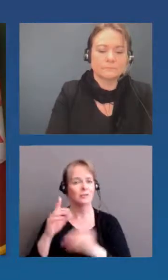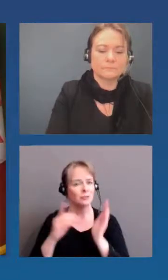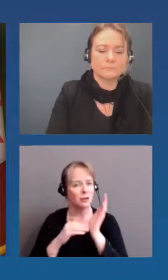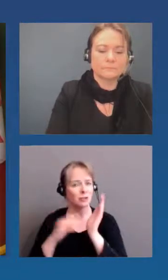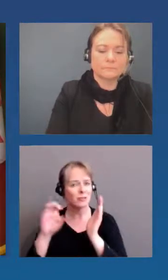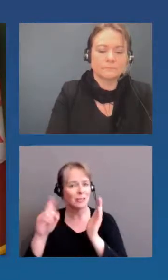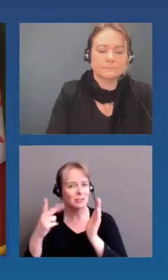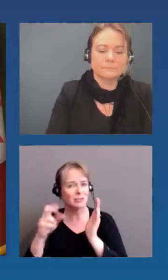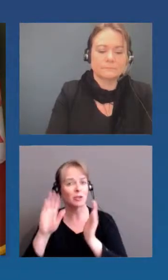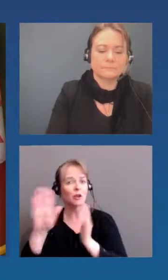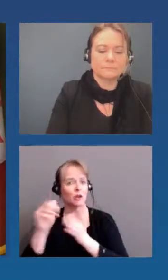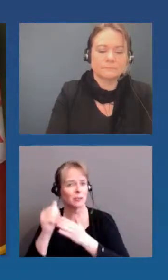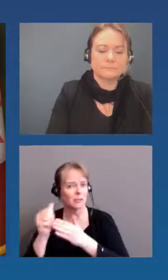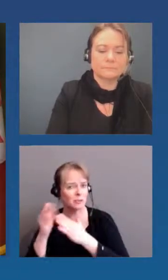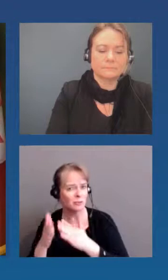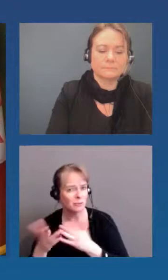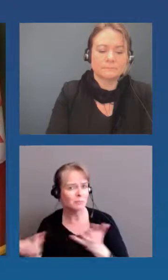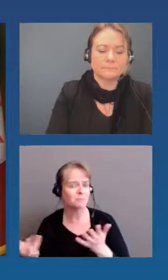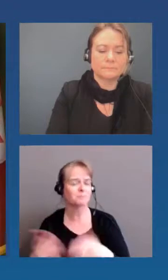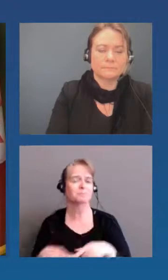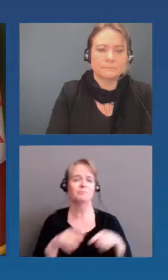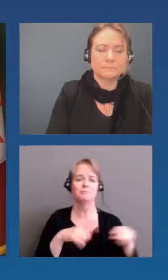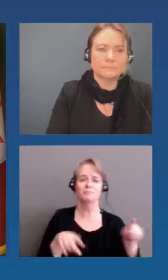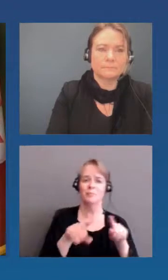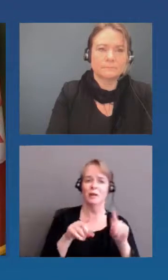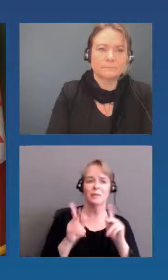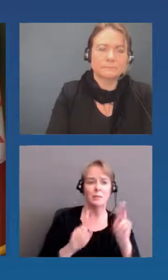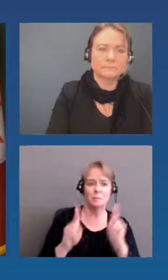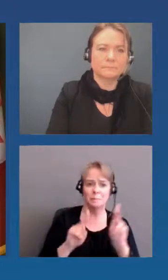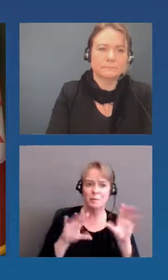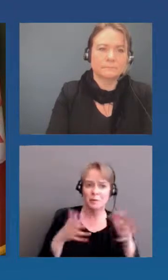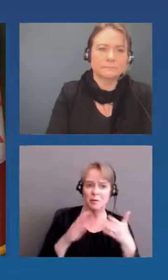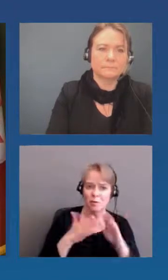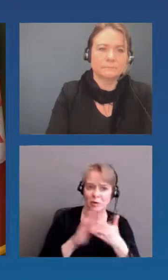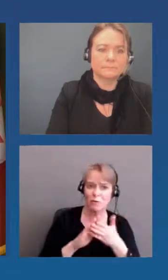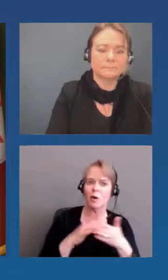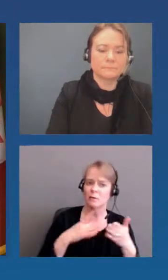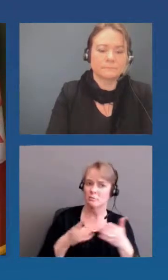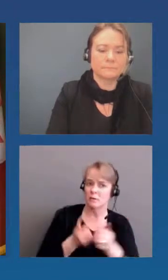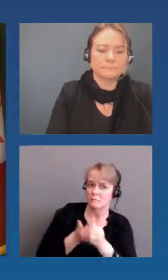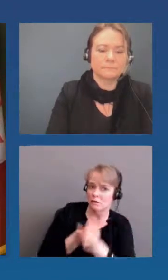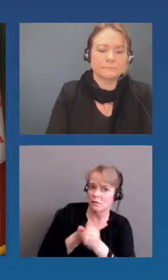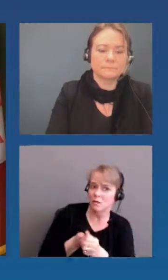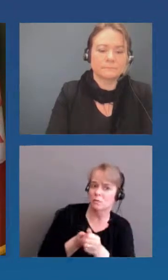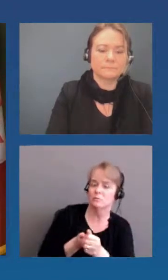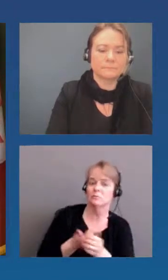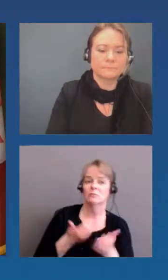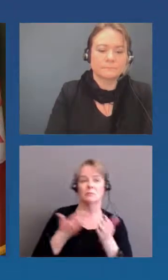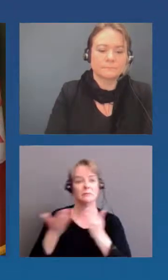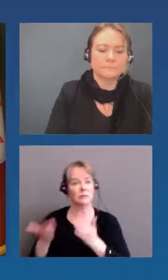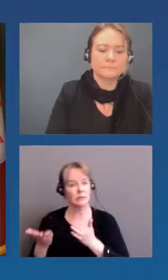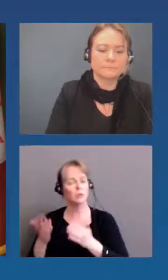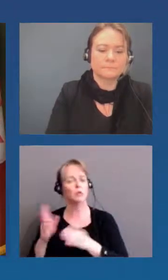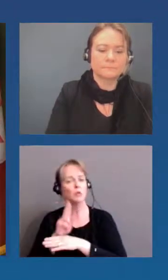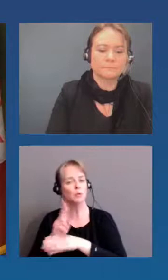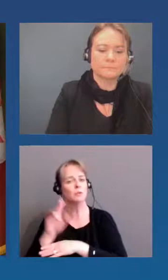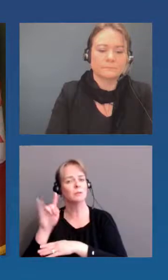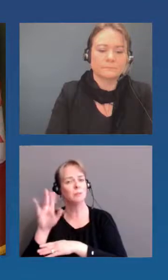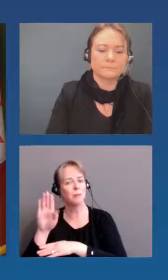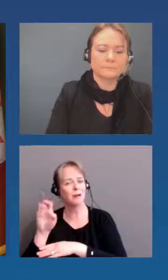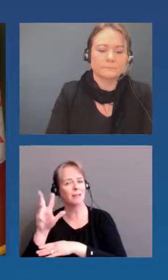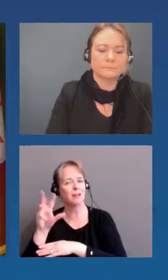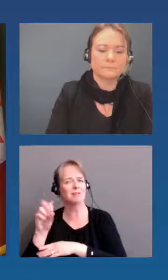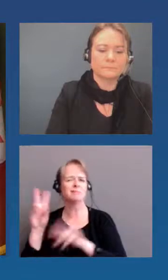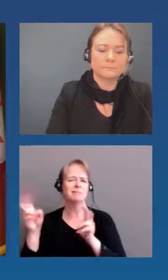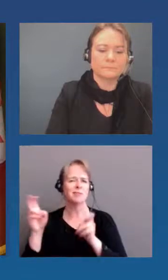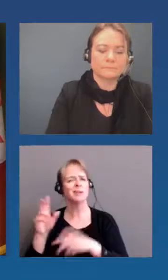think Ottawa is just, we've done a great job, and then we're using bylaw as a tool. So I'm always afraid to use the heavy-handed